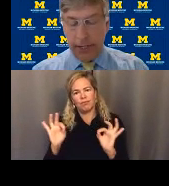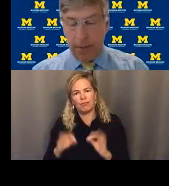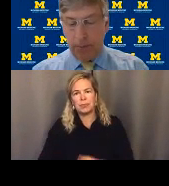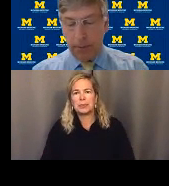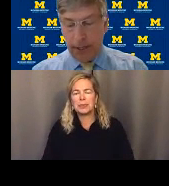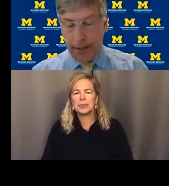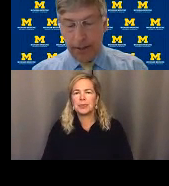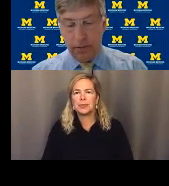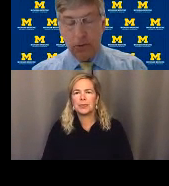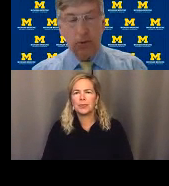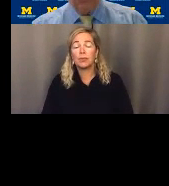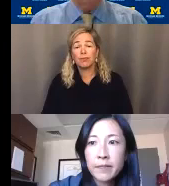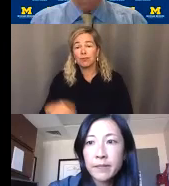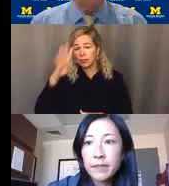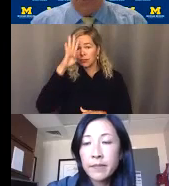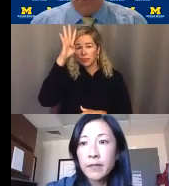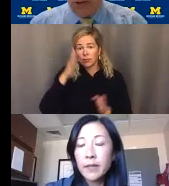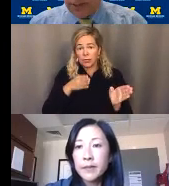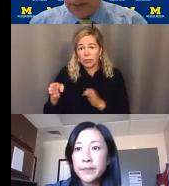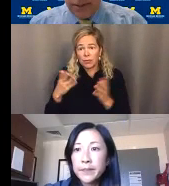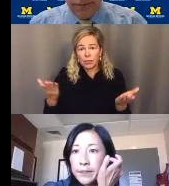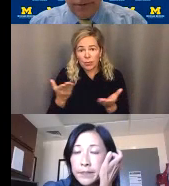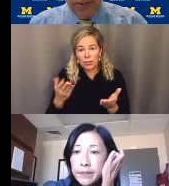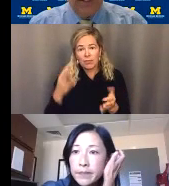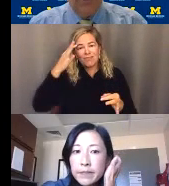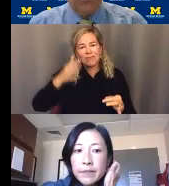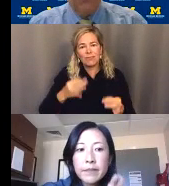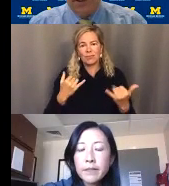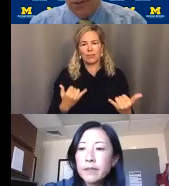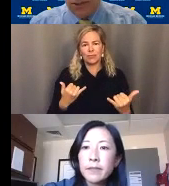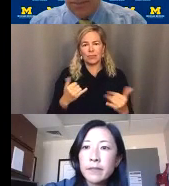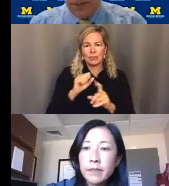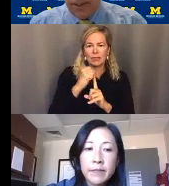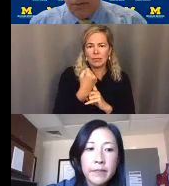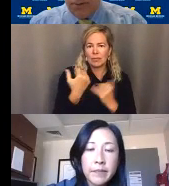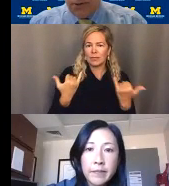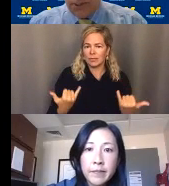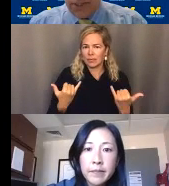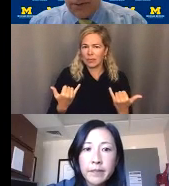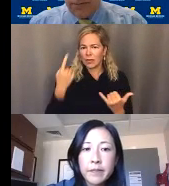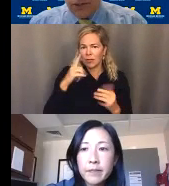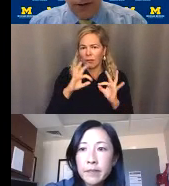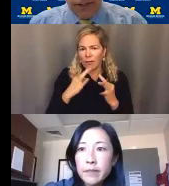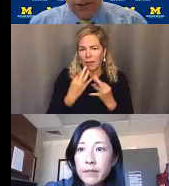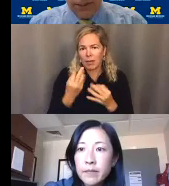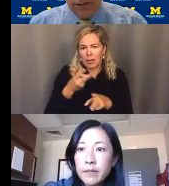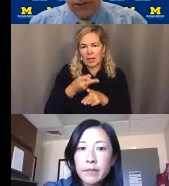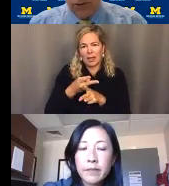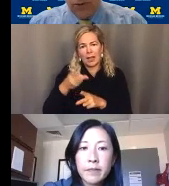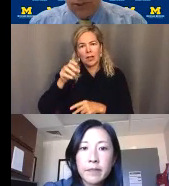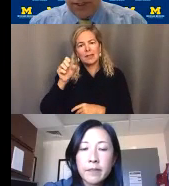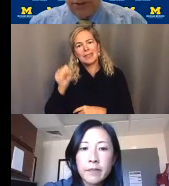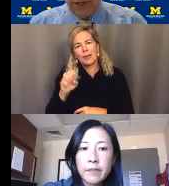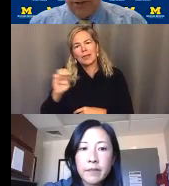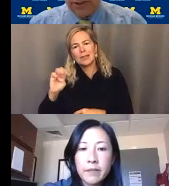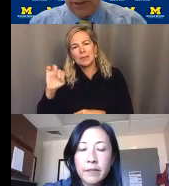So we came up with a plan. We're working to determine the current state of family care in Southeast Michigan, what % of child care centers and